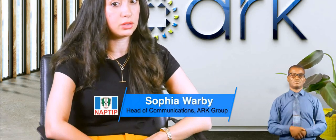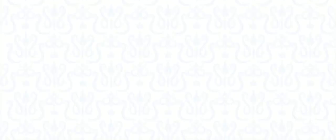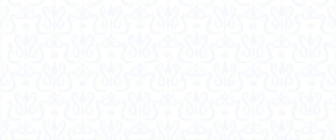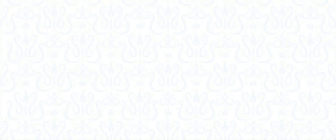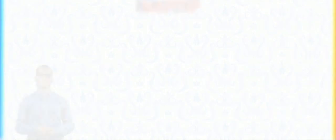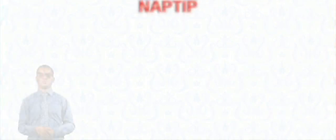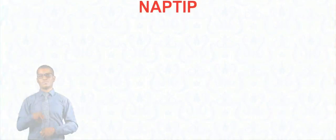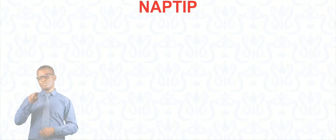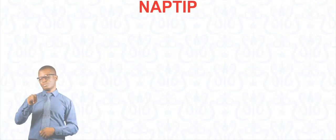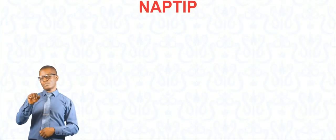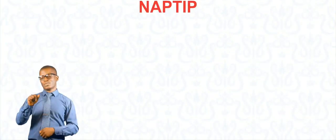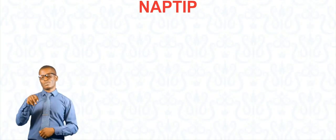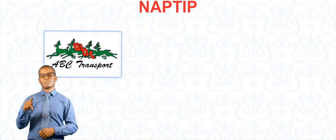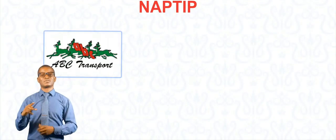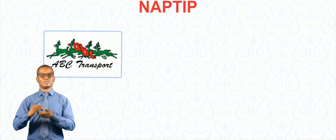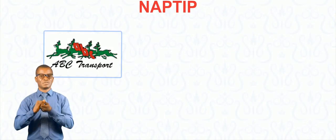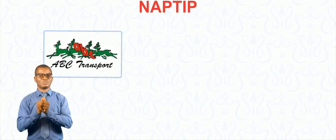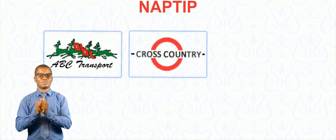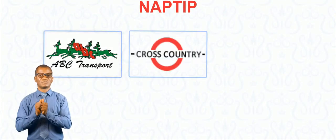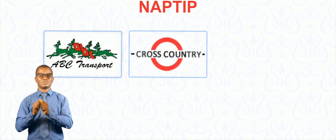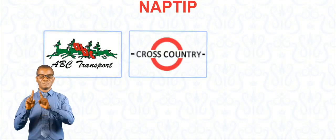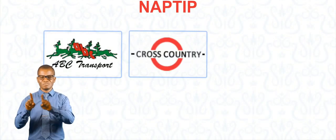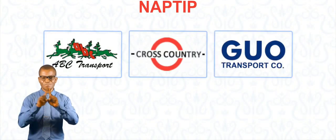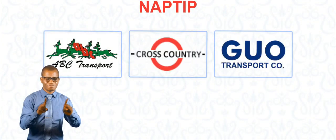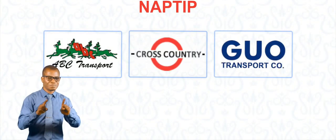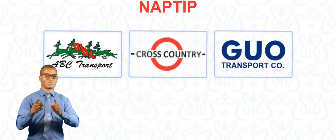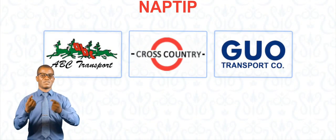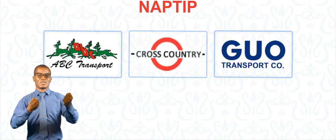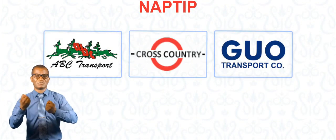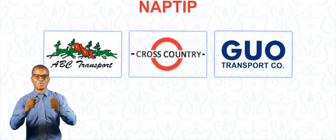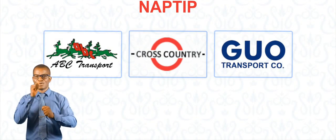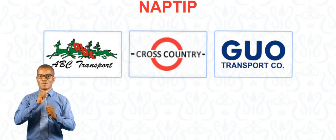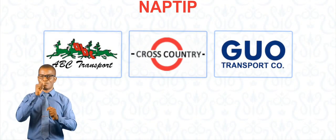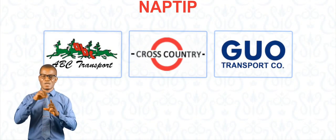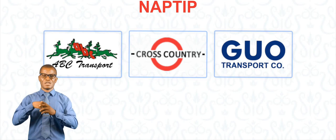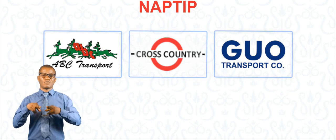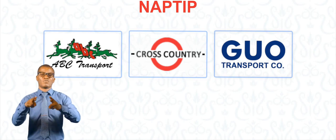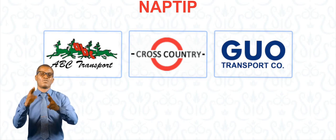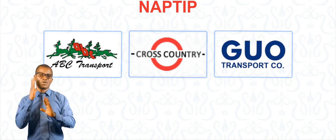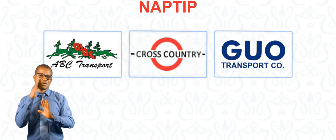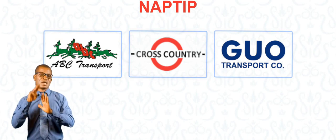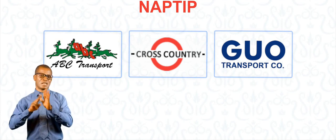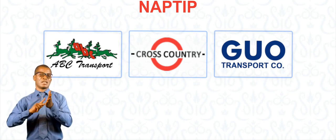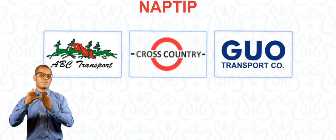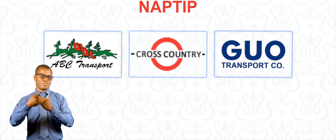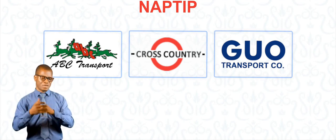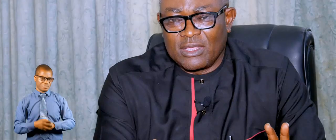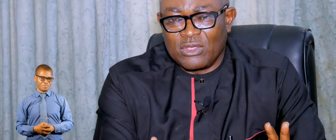trafficking. Naptip engaged with three transport companies for the pilot phase of the road transport sensitization